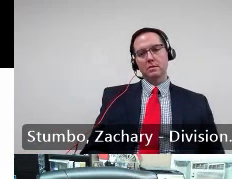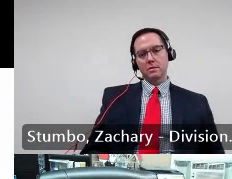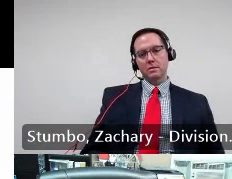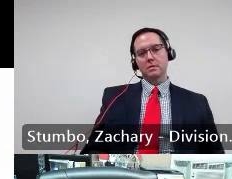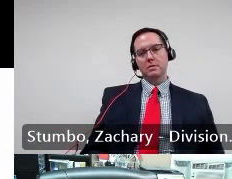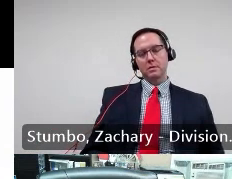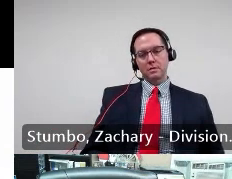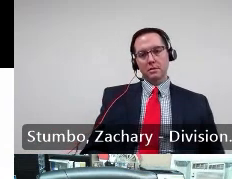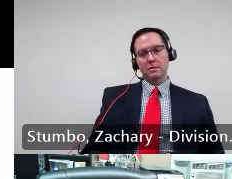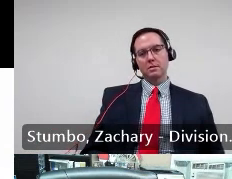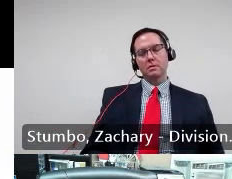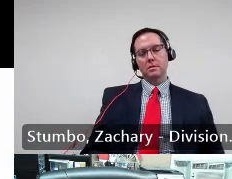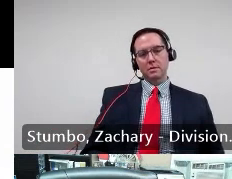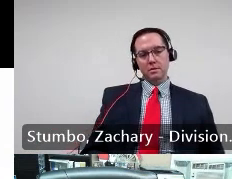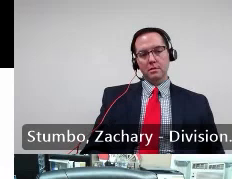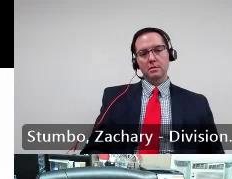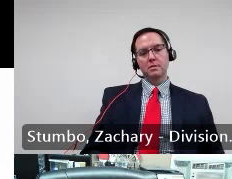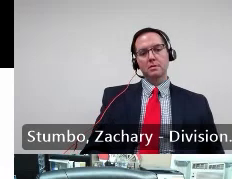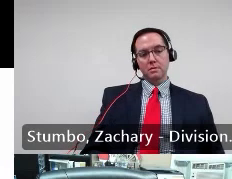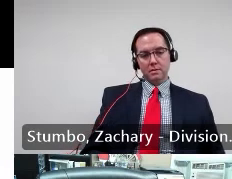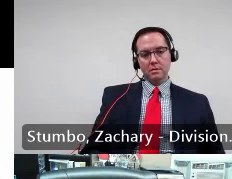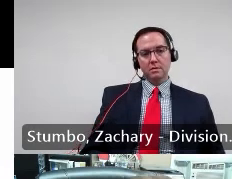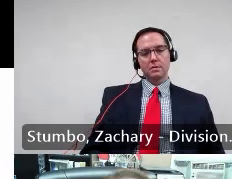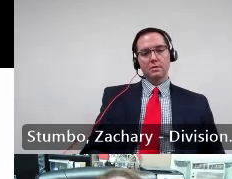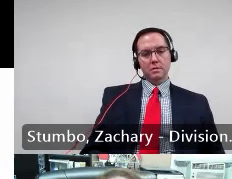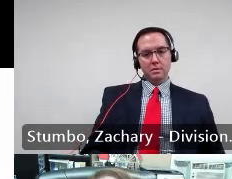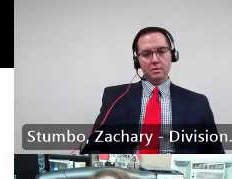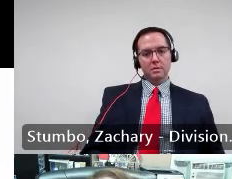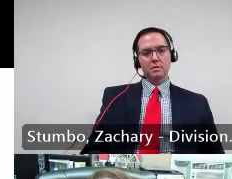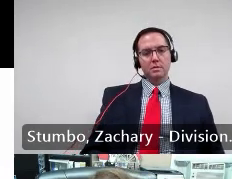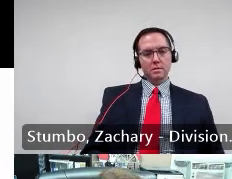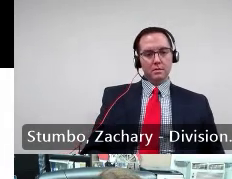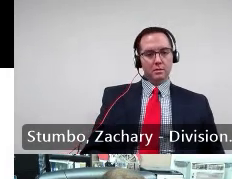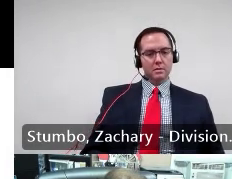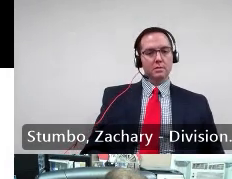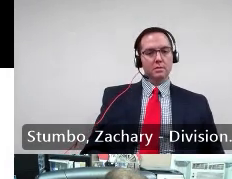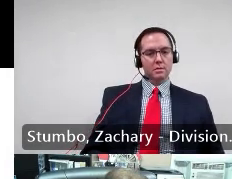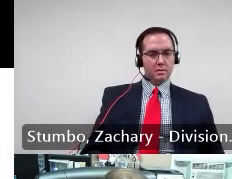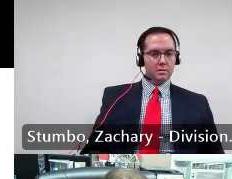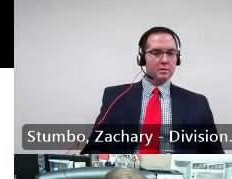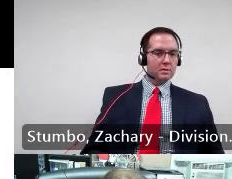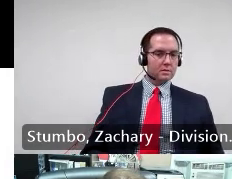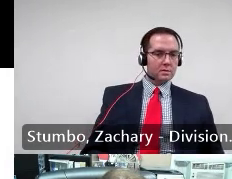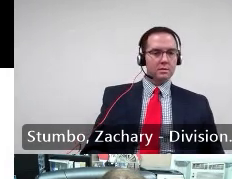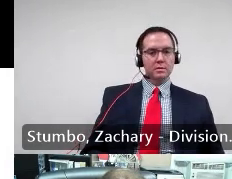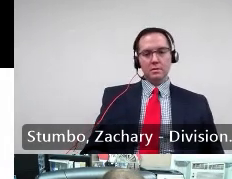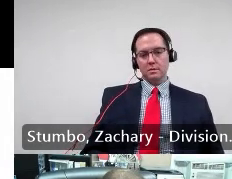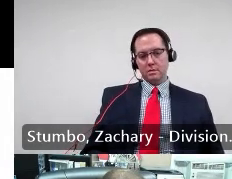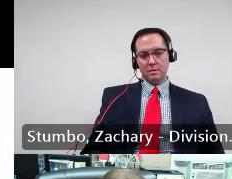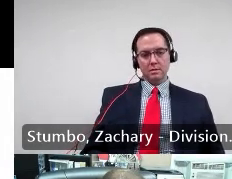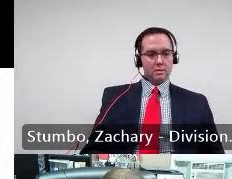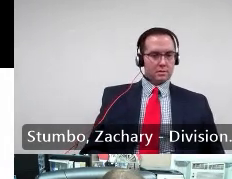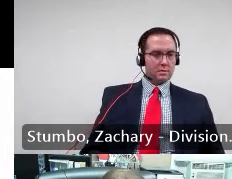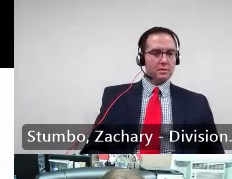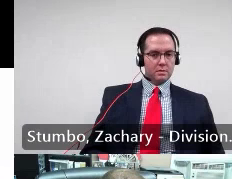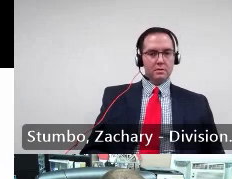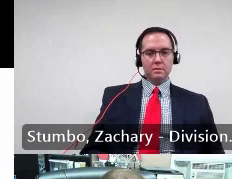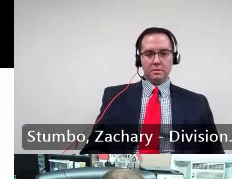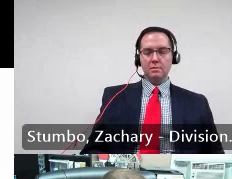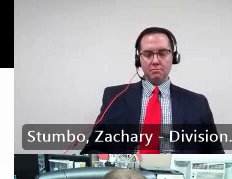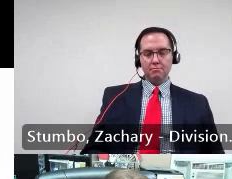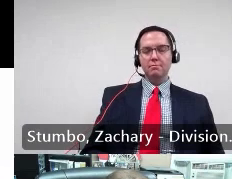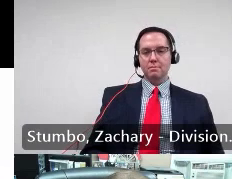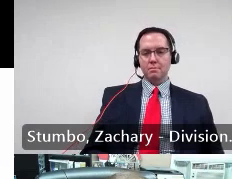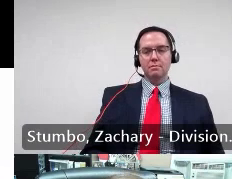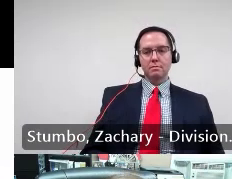and it's been difficult in a lot of districts, again, for that kind of tracking and auditing purpose. I do want to say that our